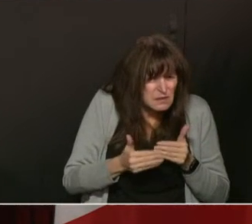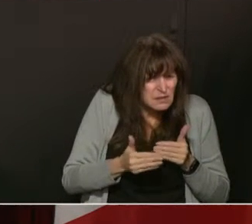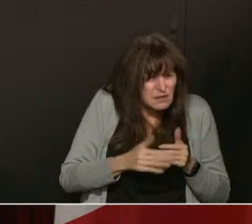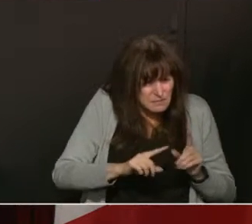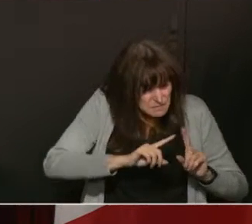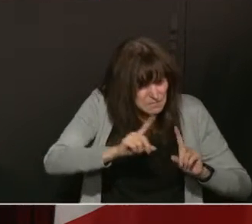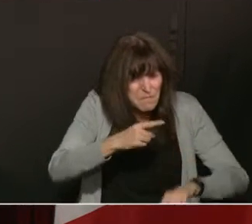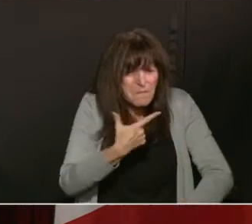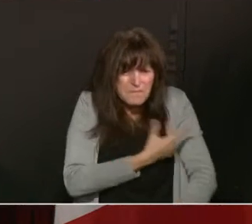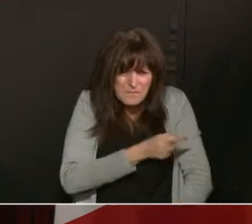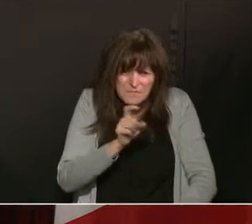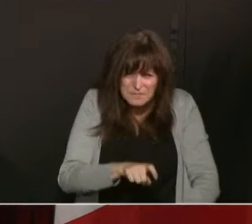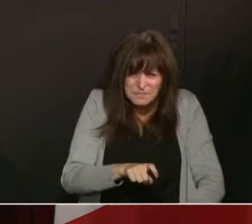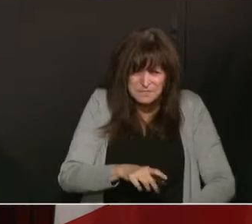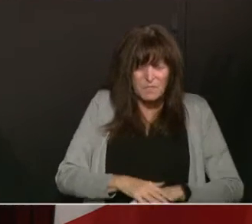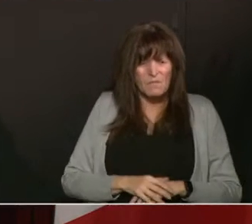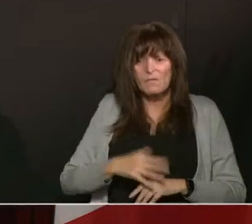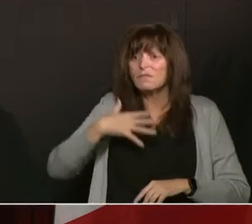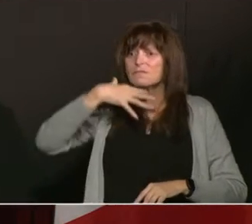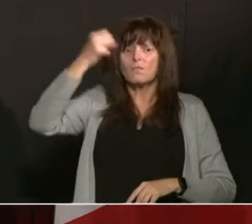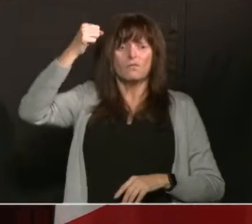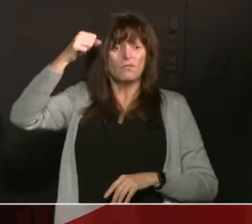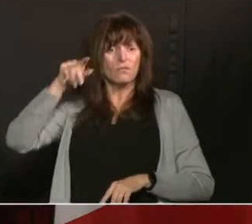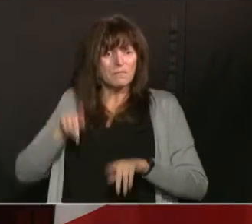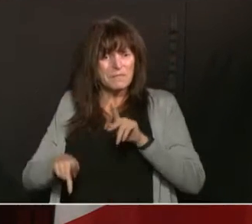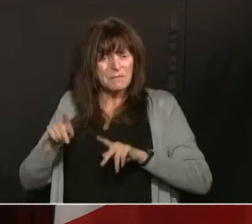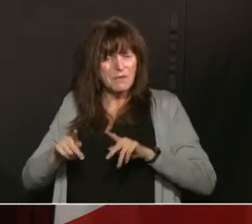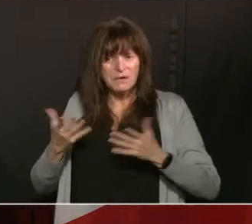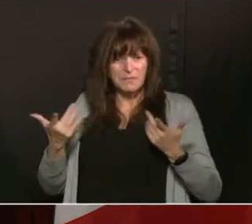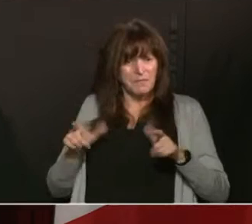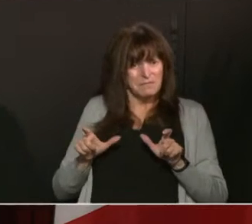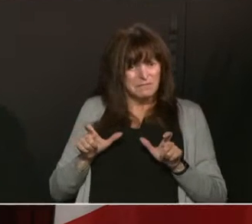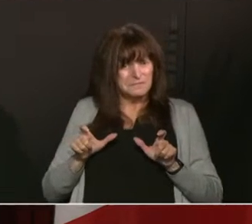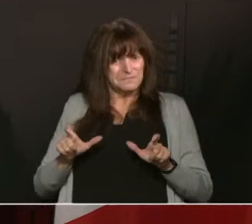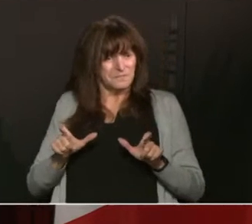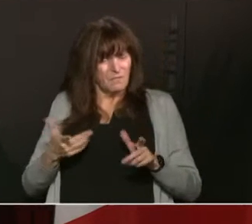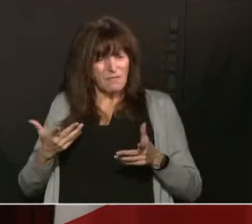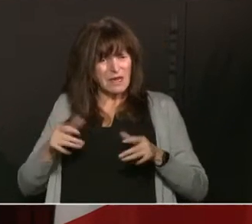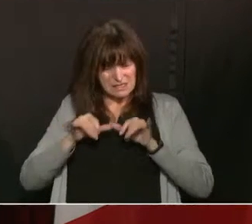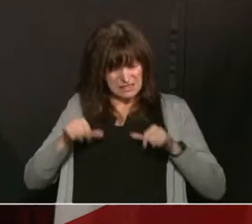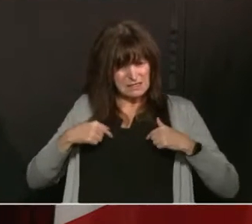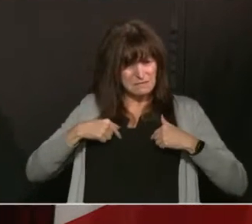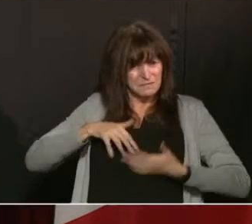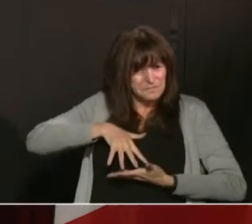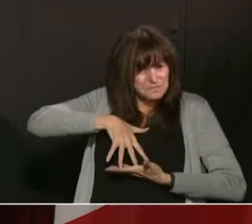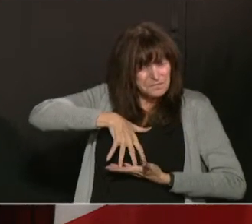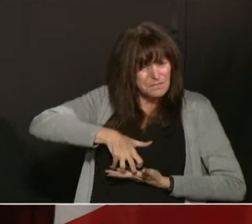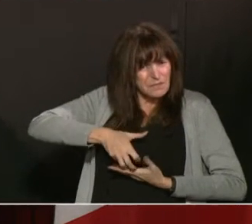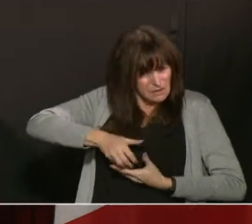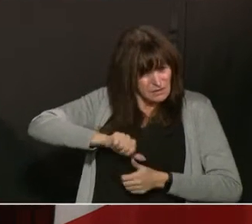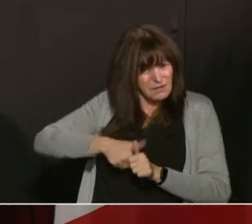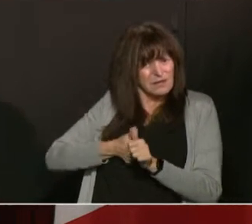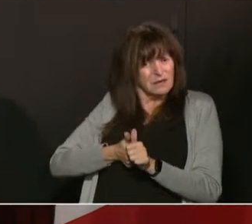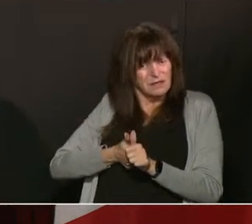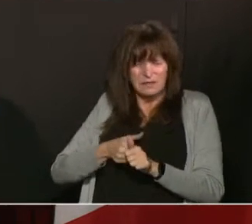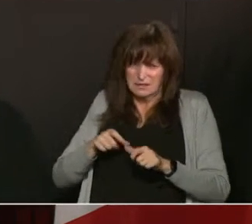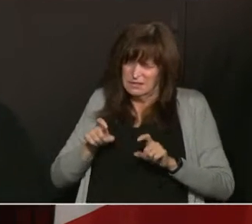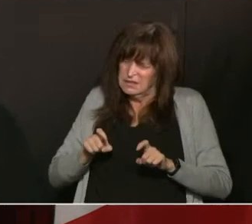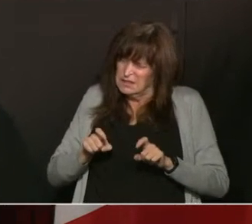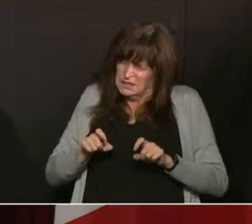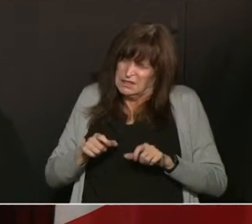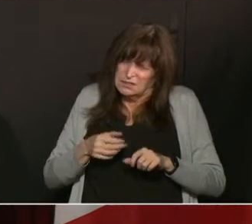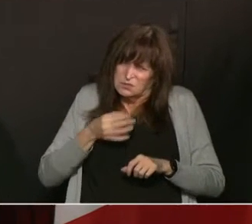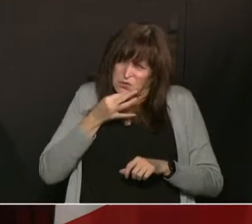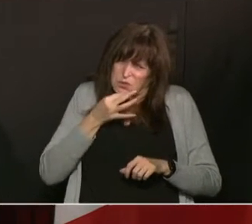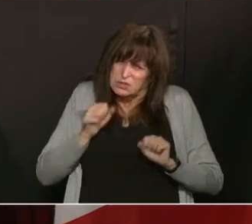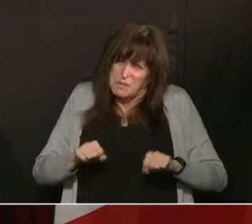elderly and immunocompromised. And as of yesterday, booster doses became available to everyone aged 18 and older.